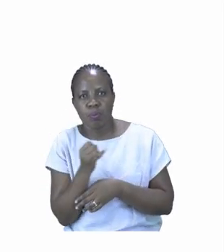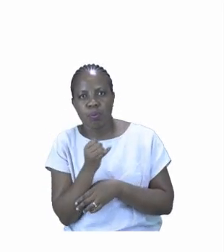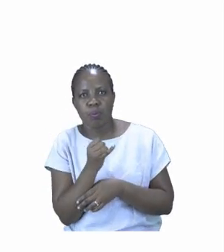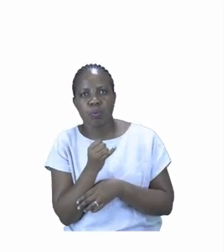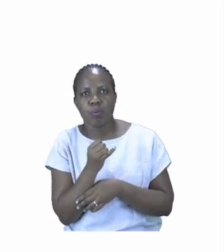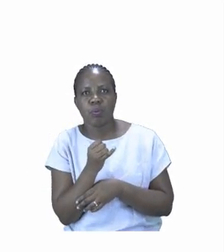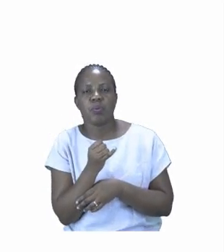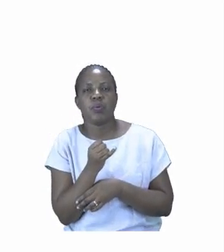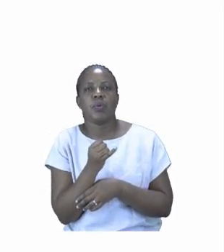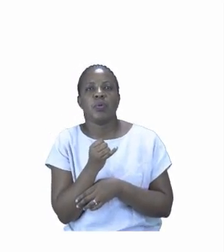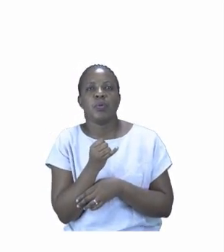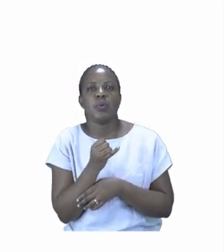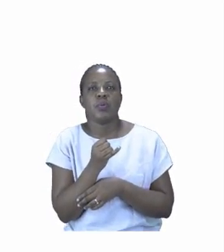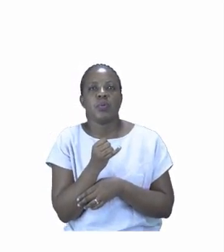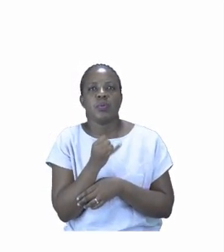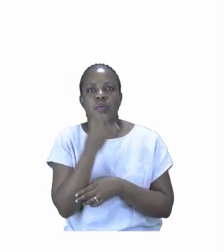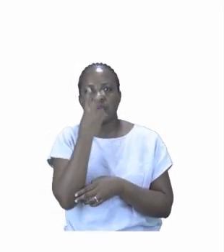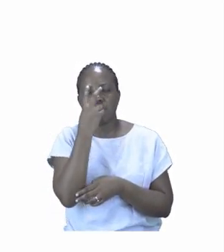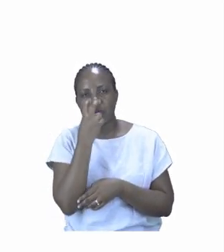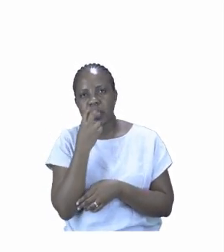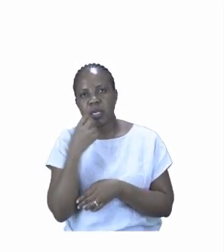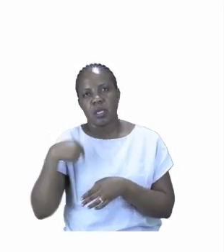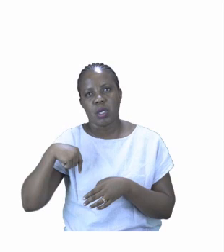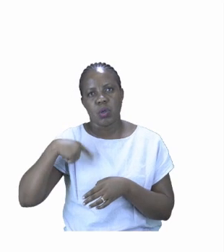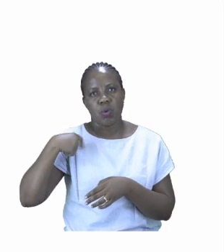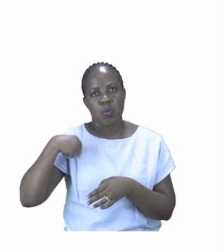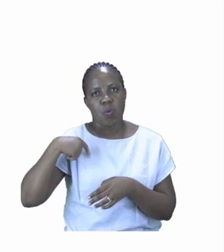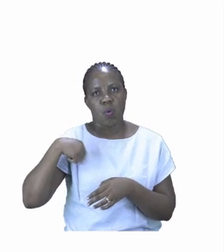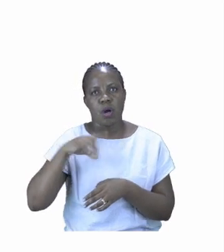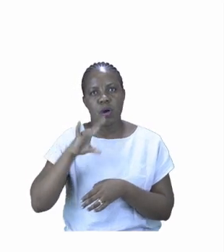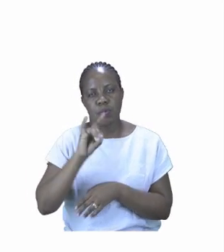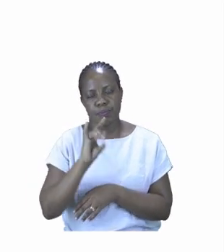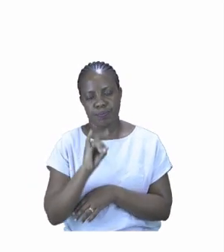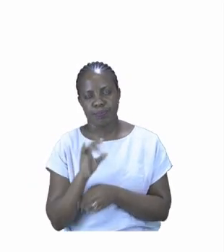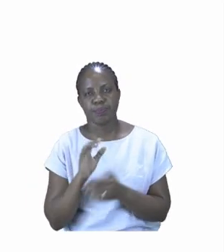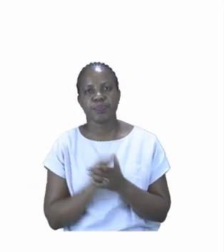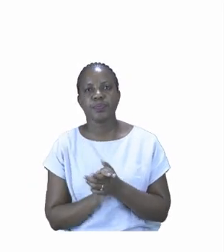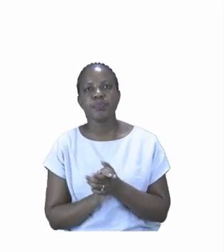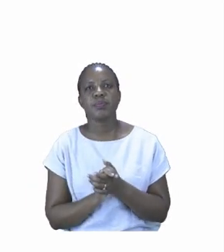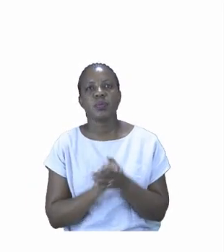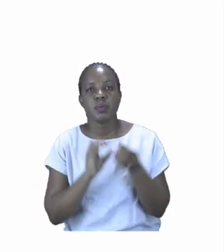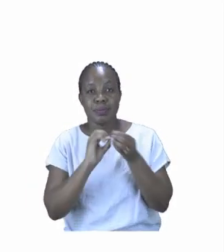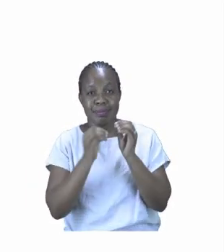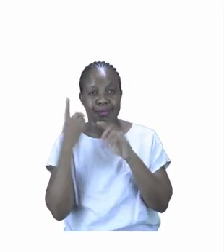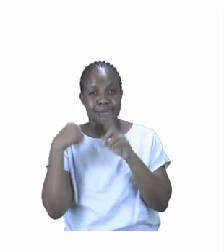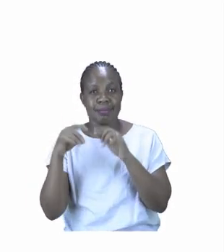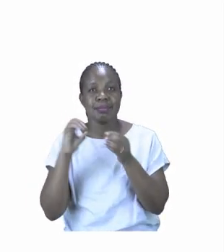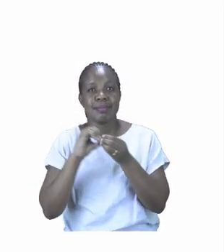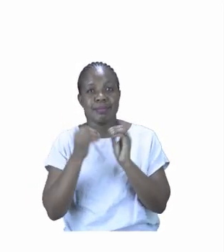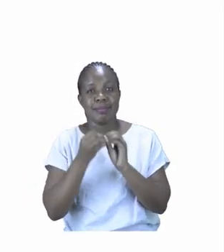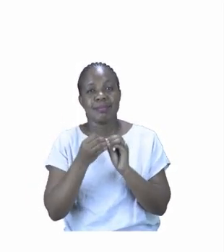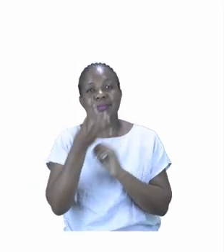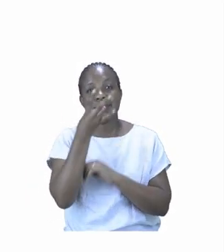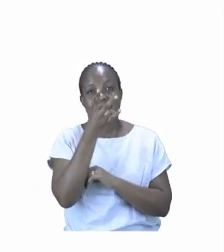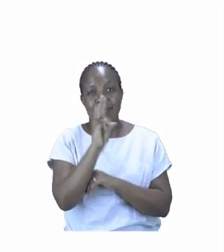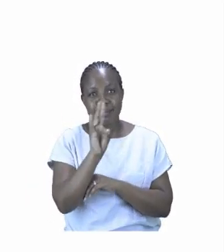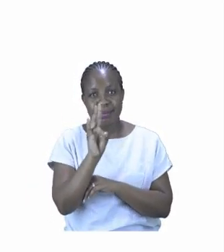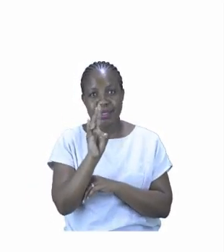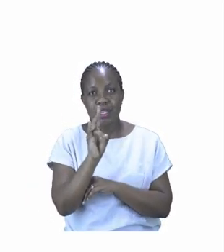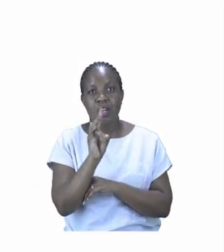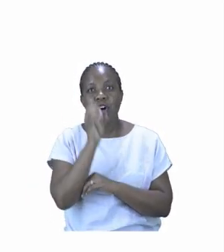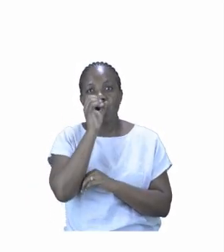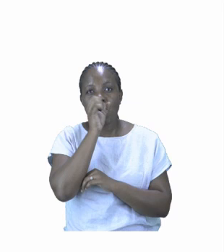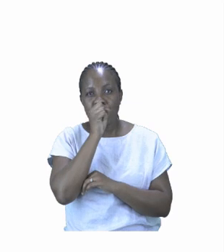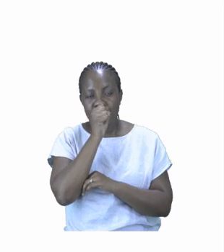orange. And then the last thing you are going to do is draw a black and